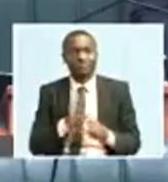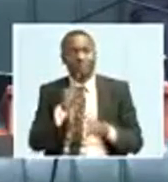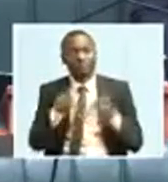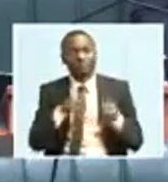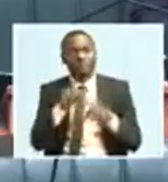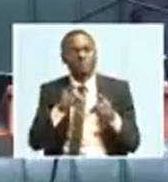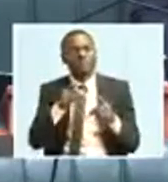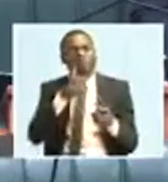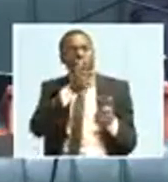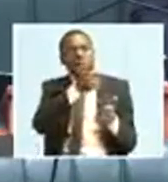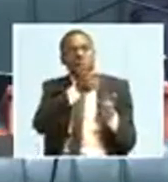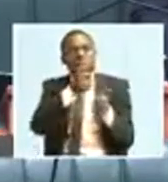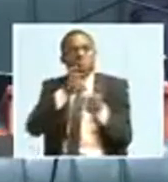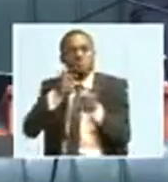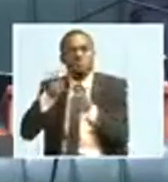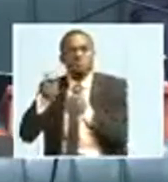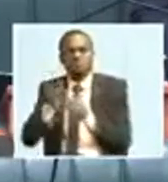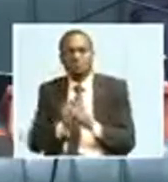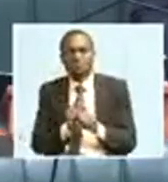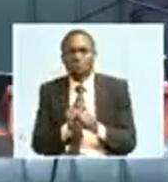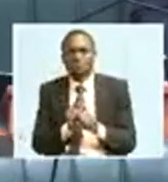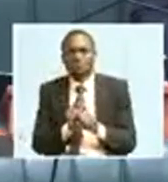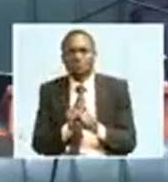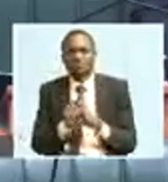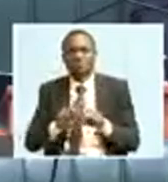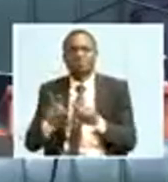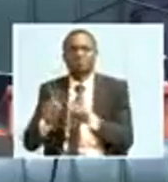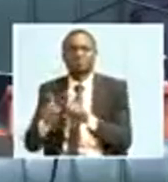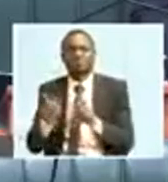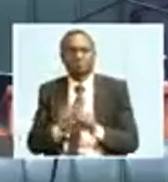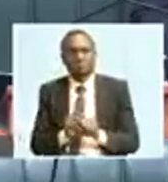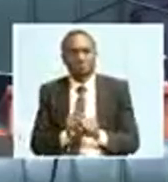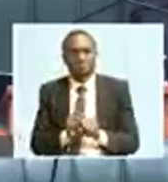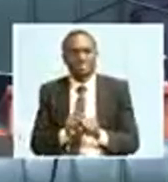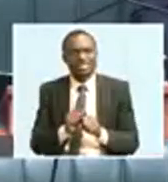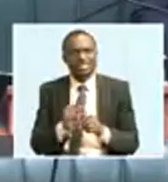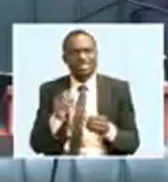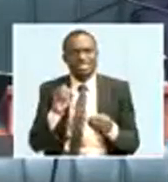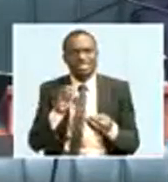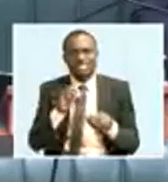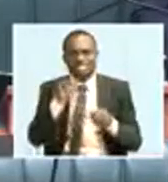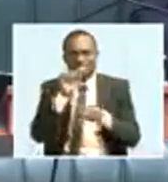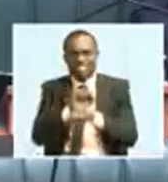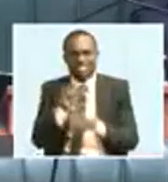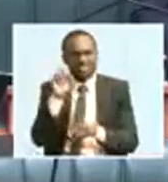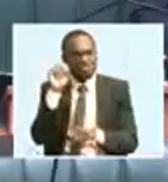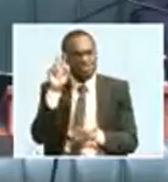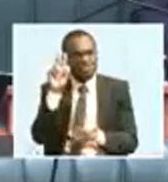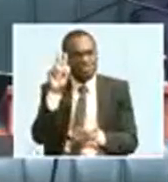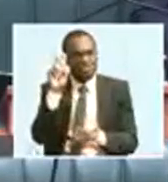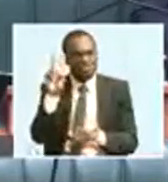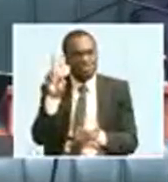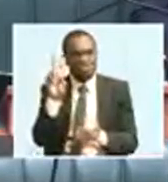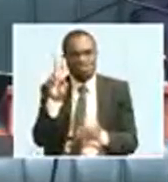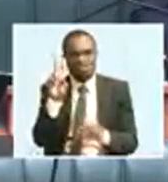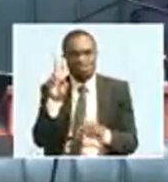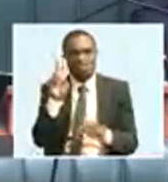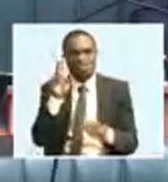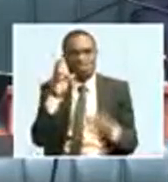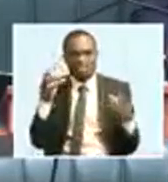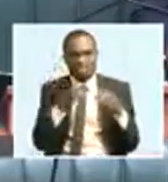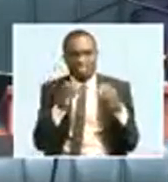people sprayed unknown substances in a grade 2 class which choked the